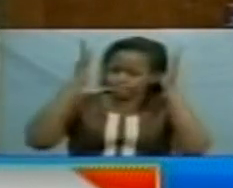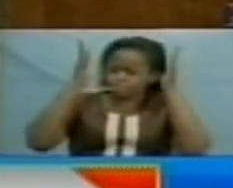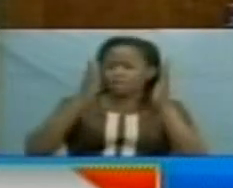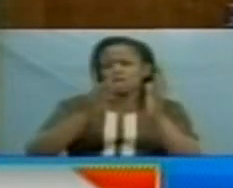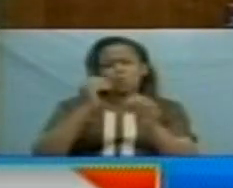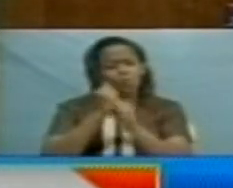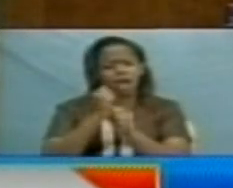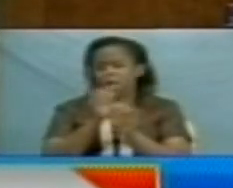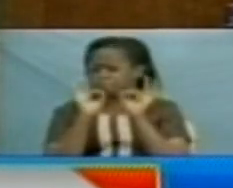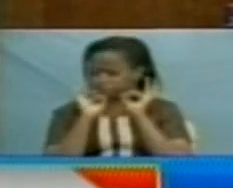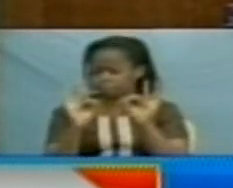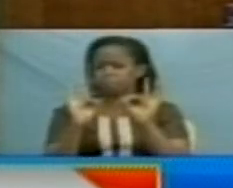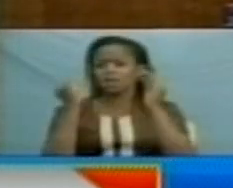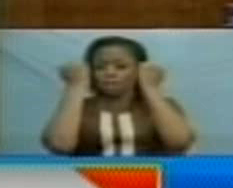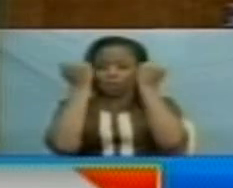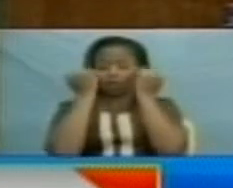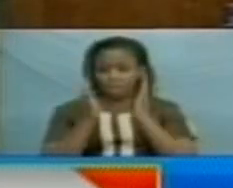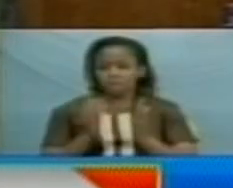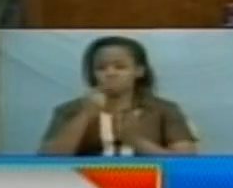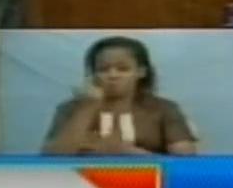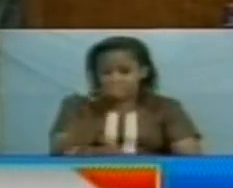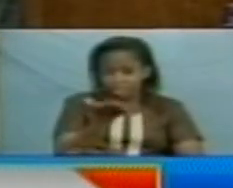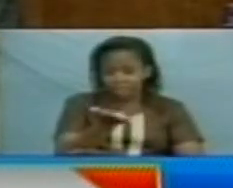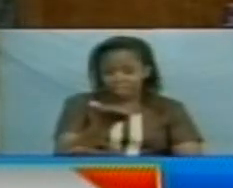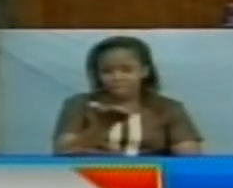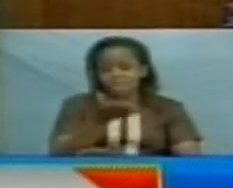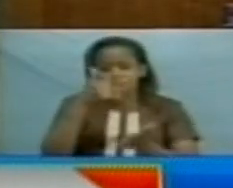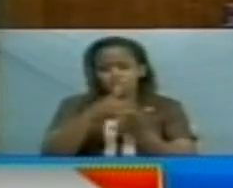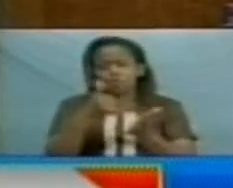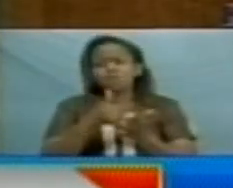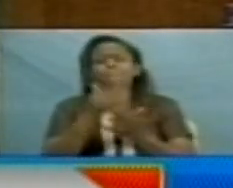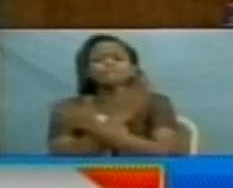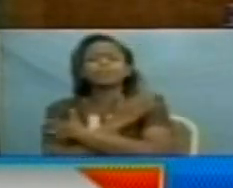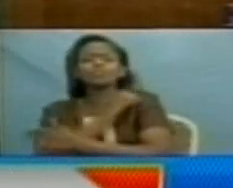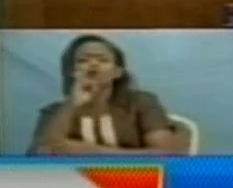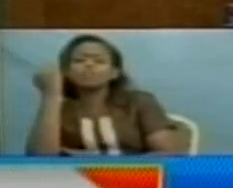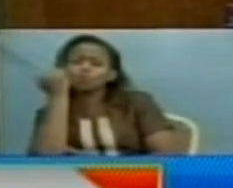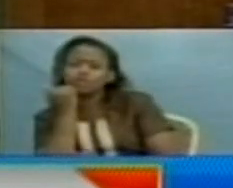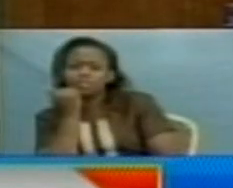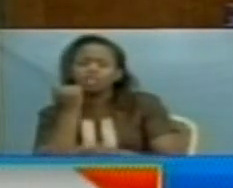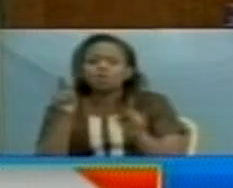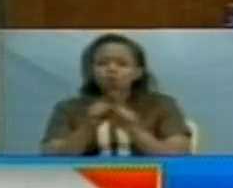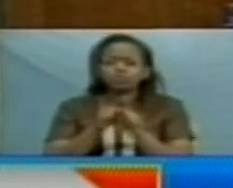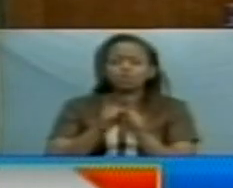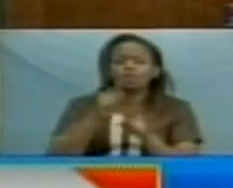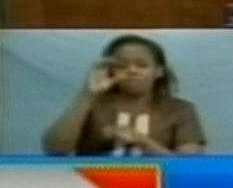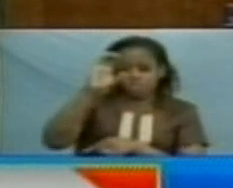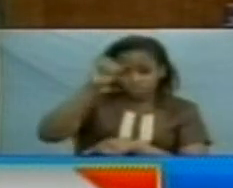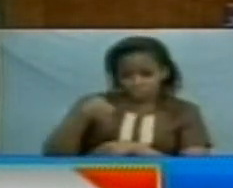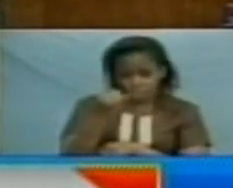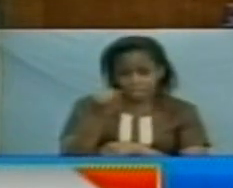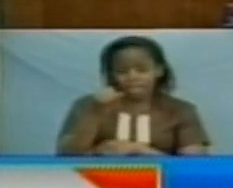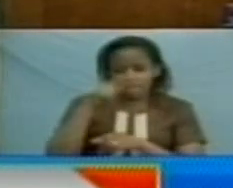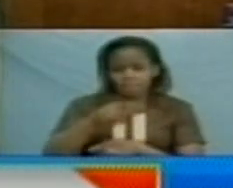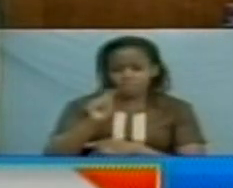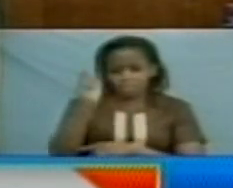counsel appearing before us, including the amicus curia, the learned attorney general, in this presidential